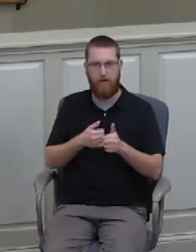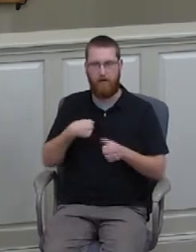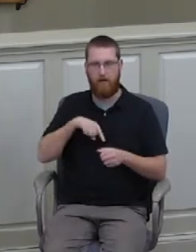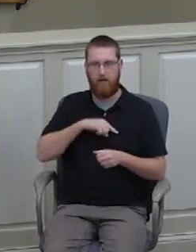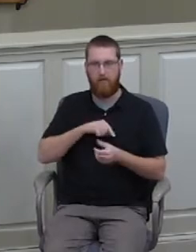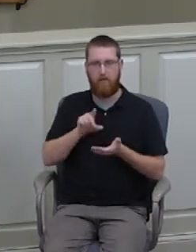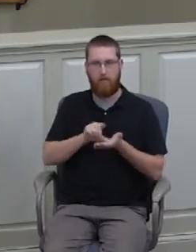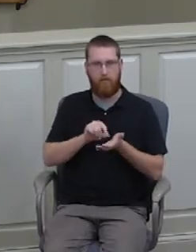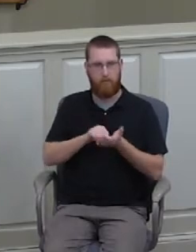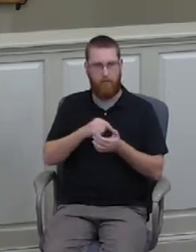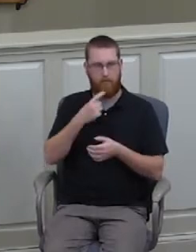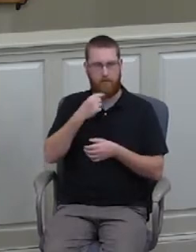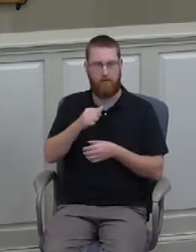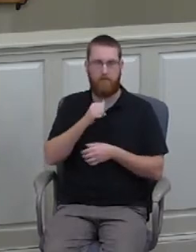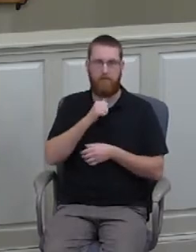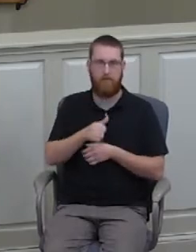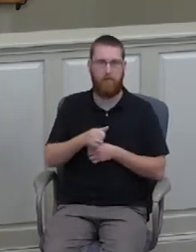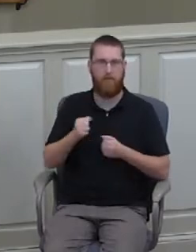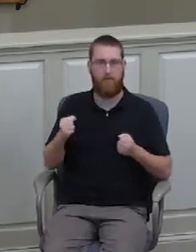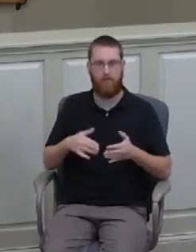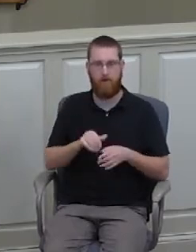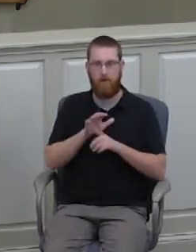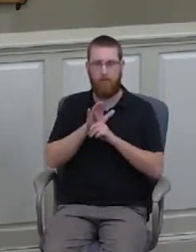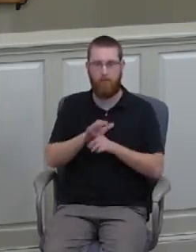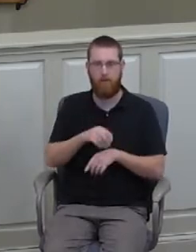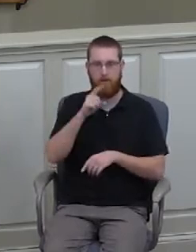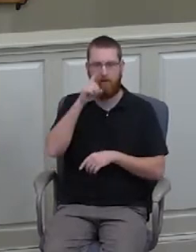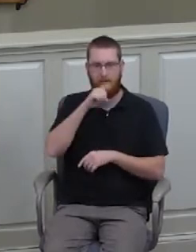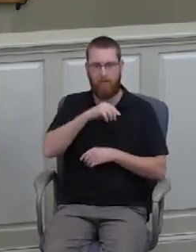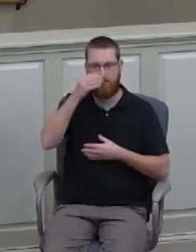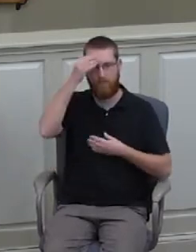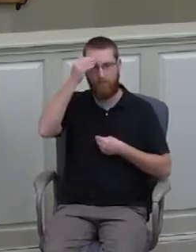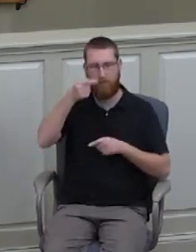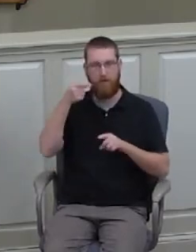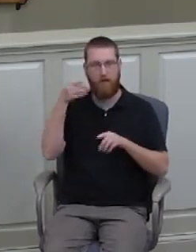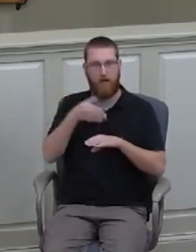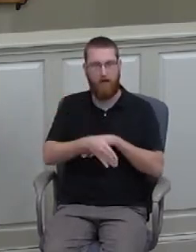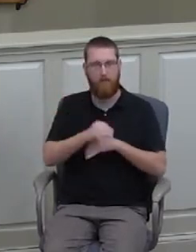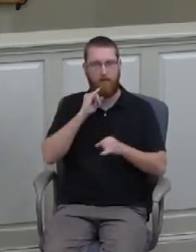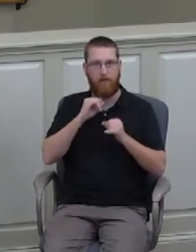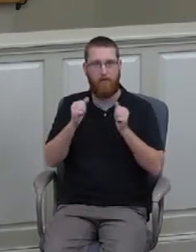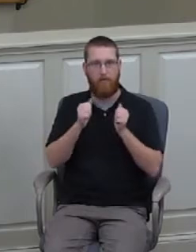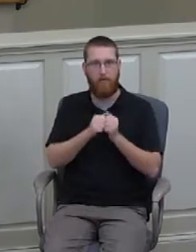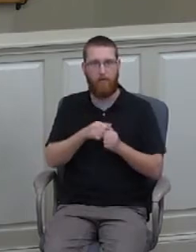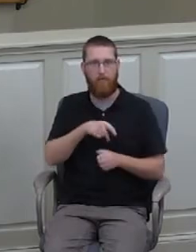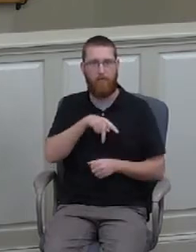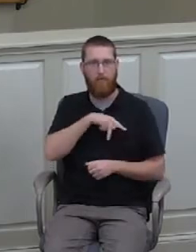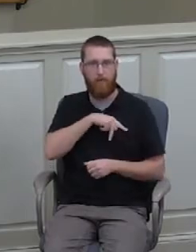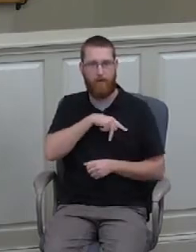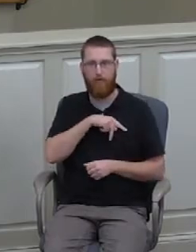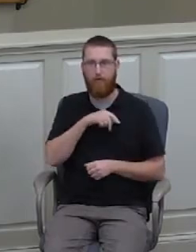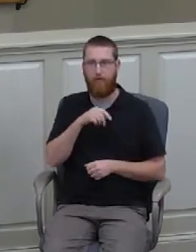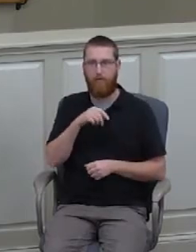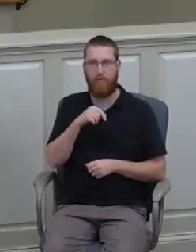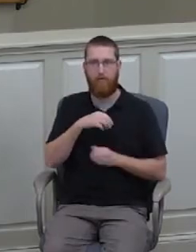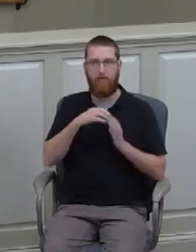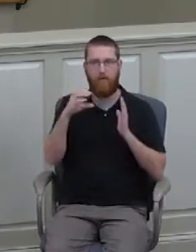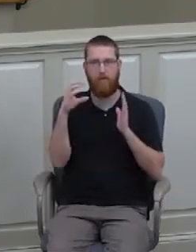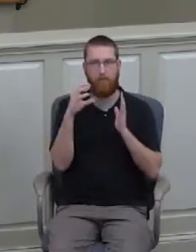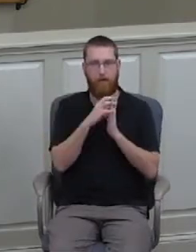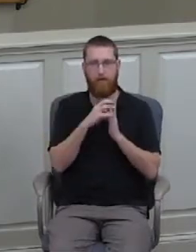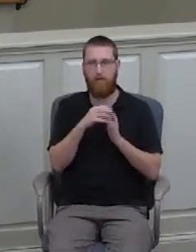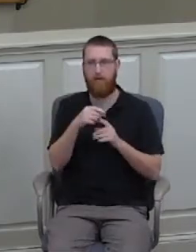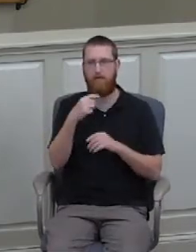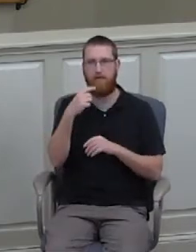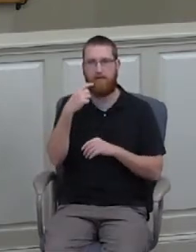has shown it's not afraid to push a false narrative, evident by an interview with our mayor, when in an opening paragraph the reporter wrote, and I quote, "The mayor was involved in what turned out to